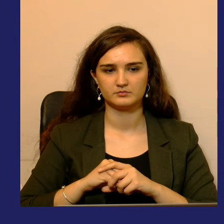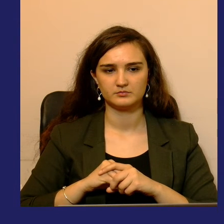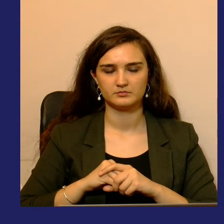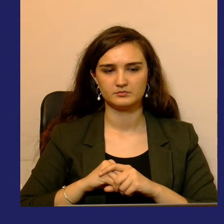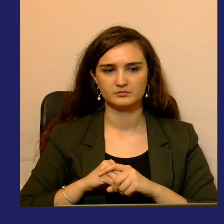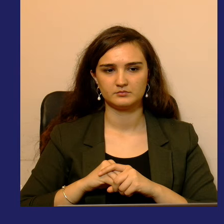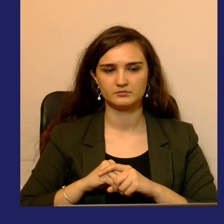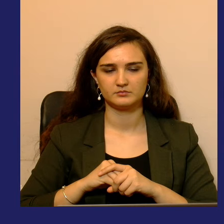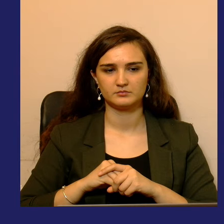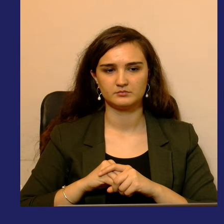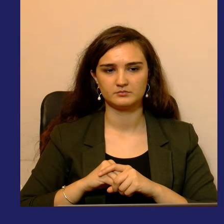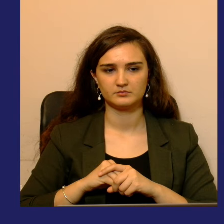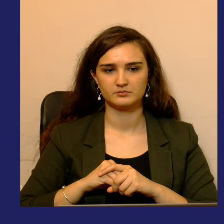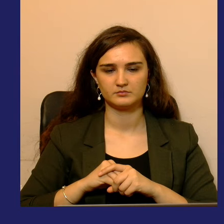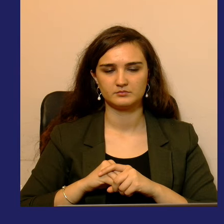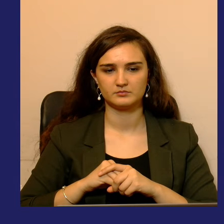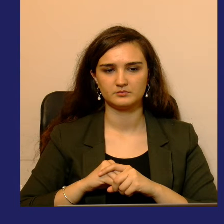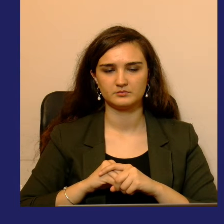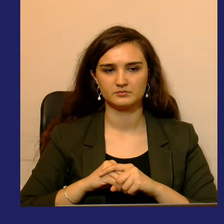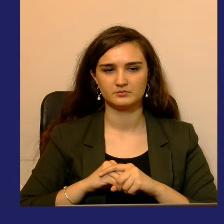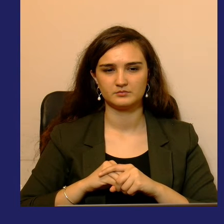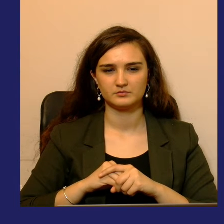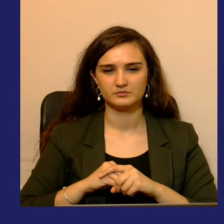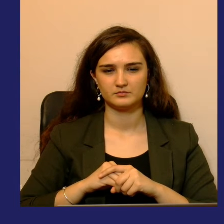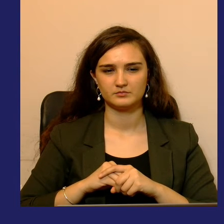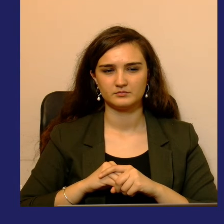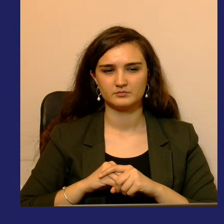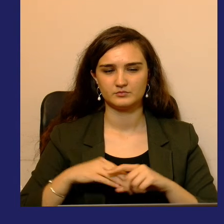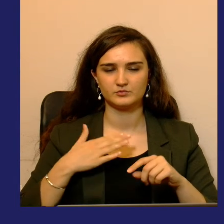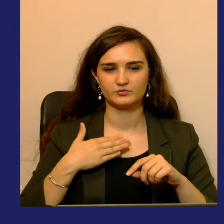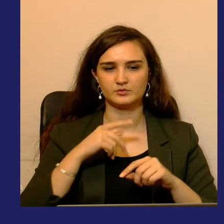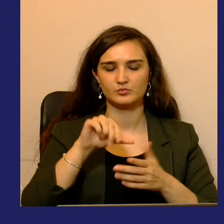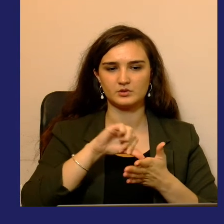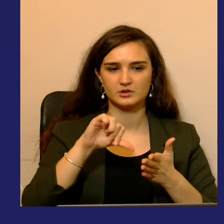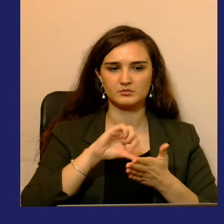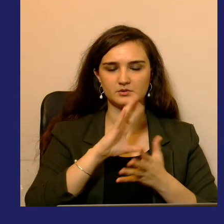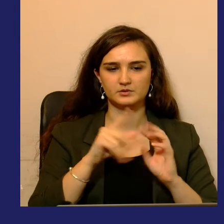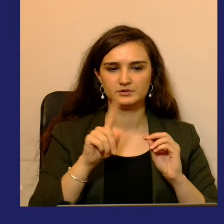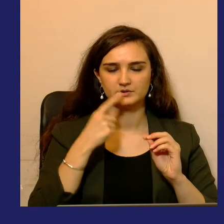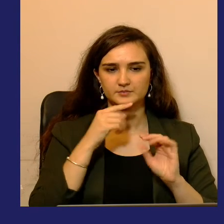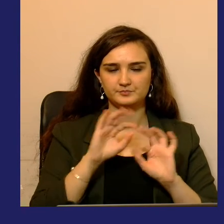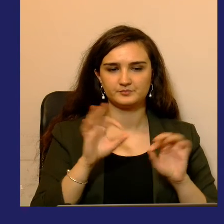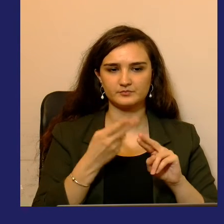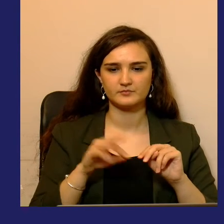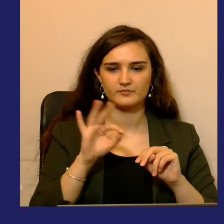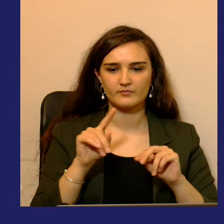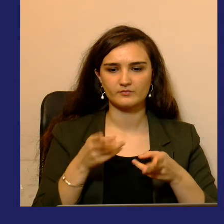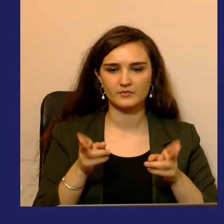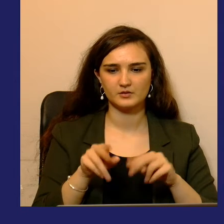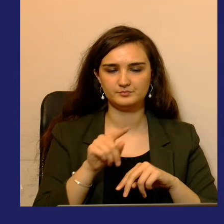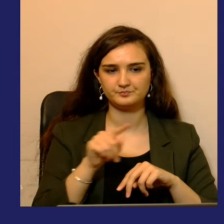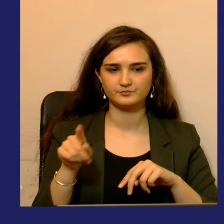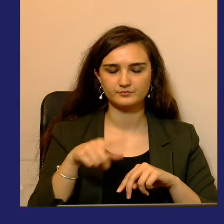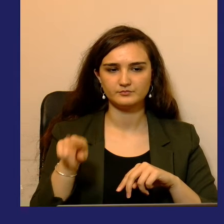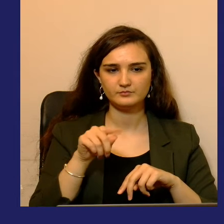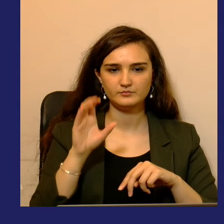maybe 1 minute. Do you have responses to things your colleagues said? Remind you of something that you wanted to say? Or can you draw